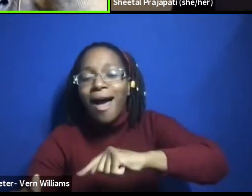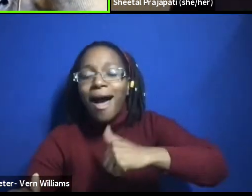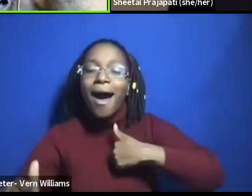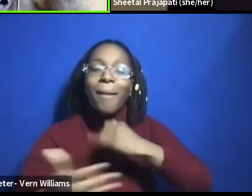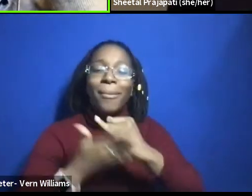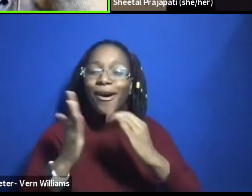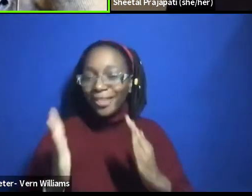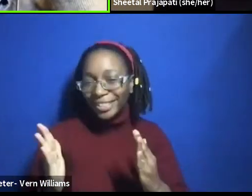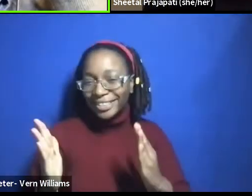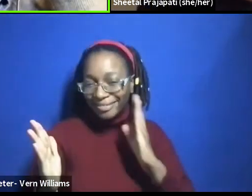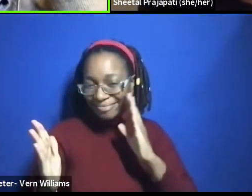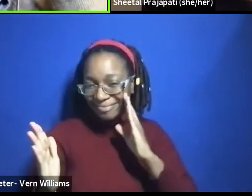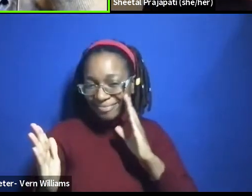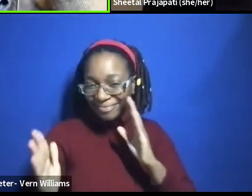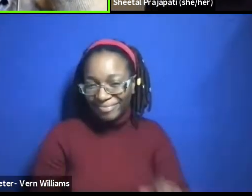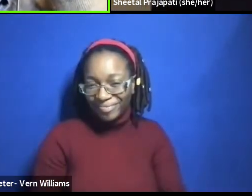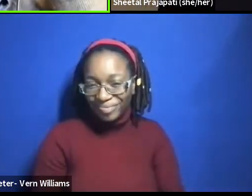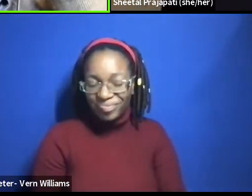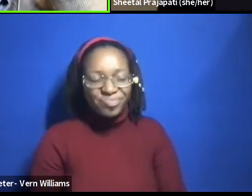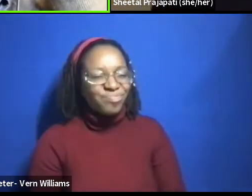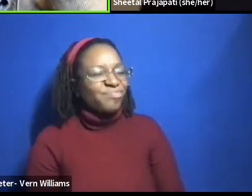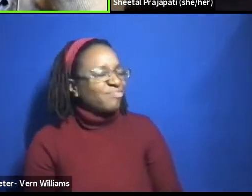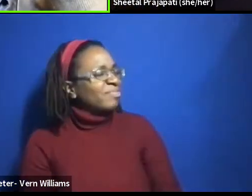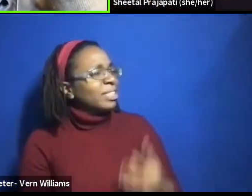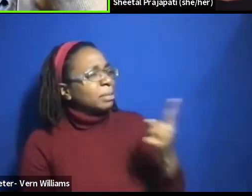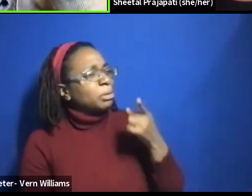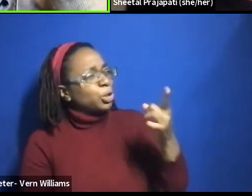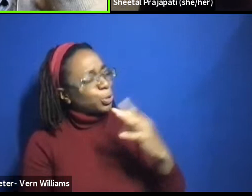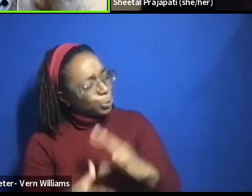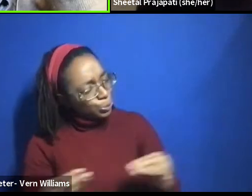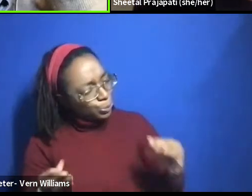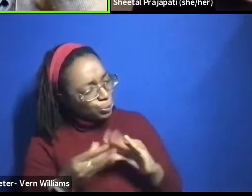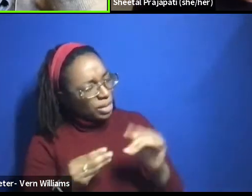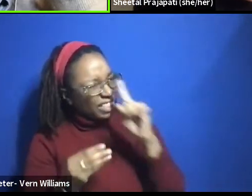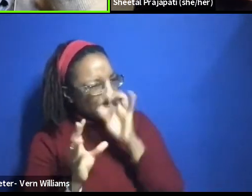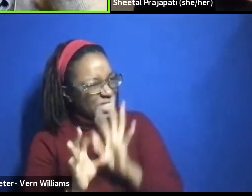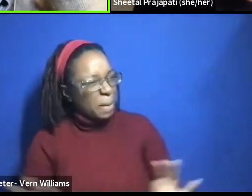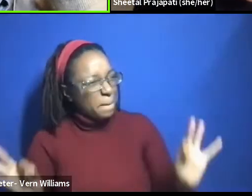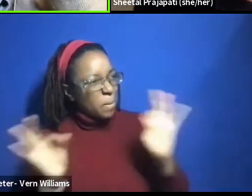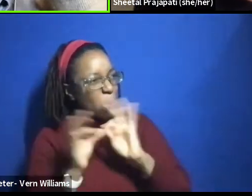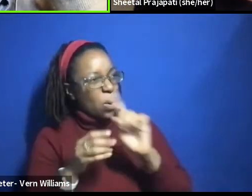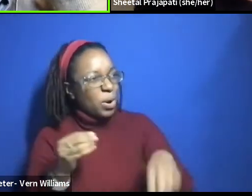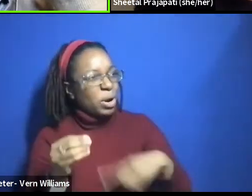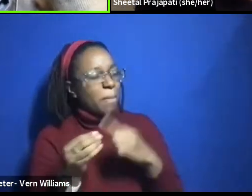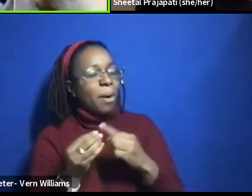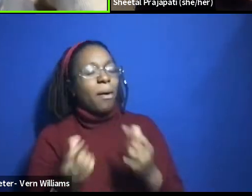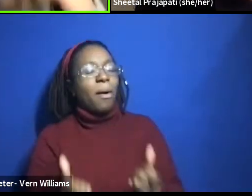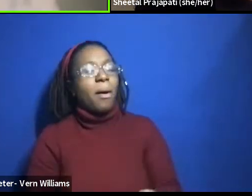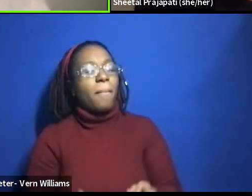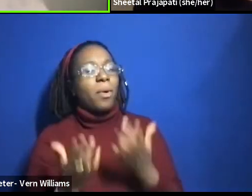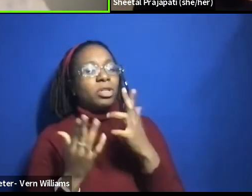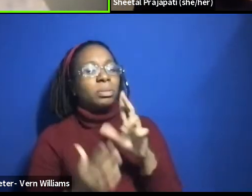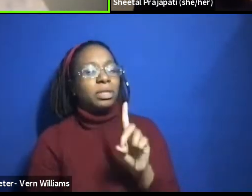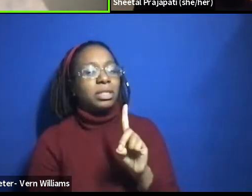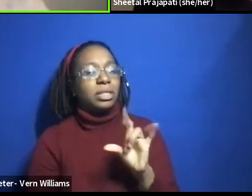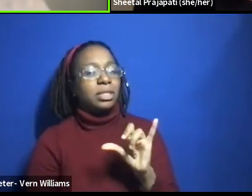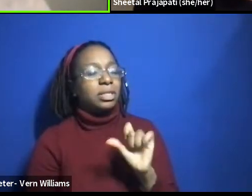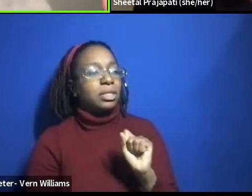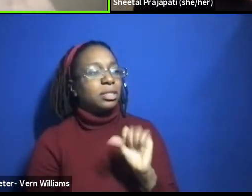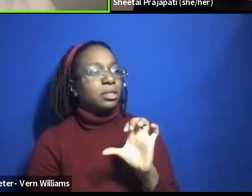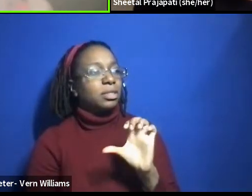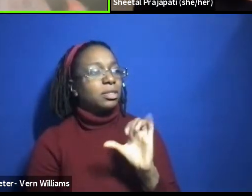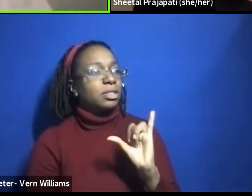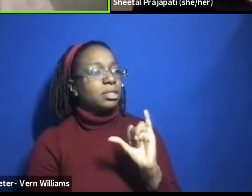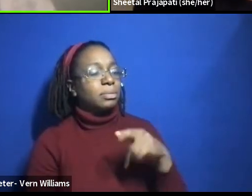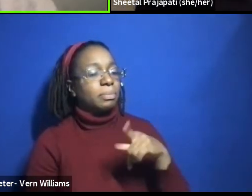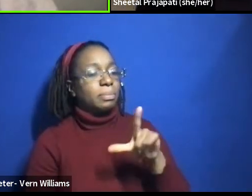you are bringing out, Sheetal, is something that I think is really important for this conversation of multidisciplinarity is that, I mean, you came into art from a very